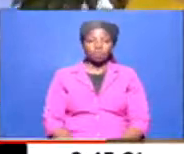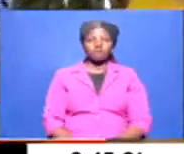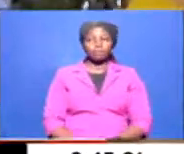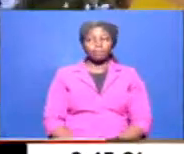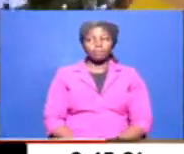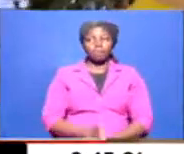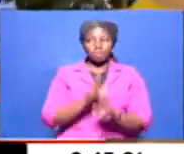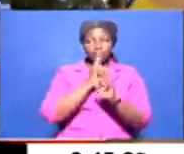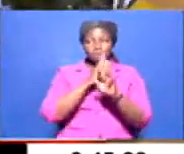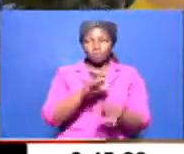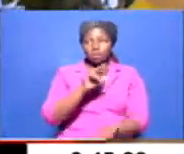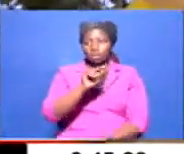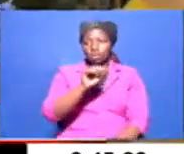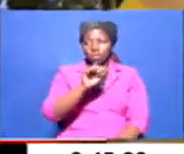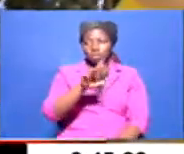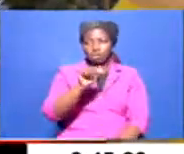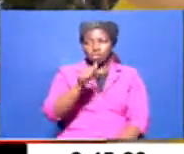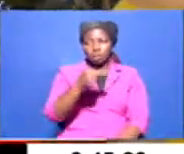I'm Nora Mungi.